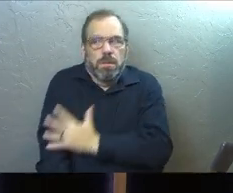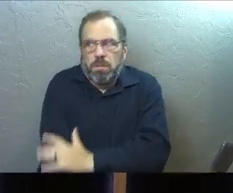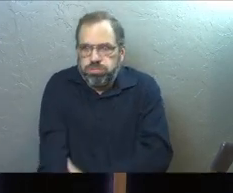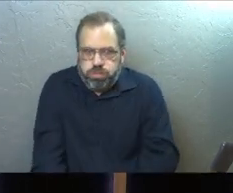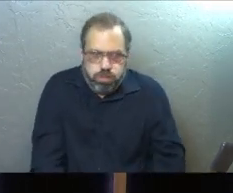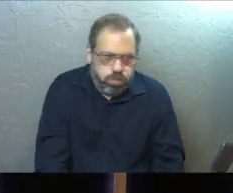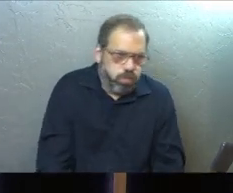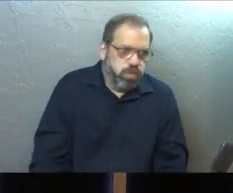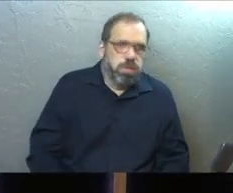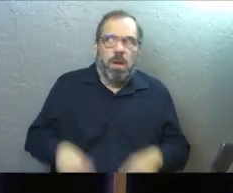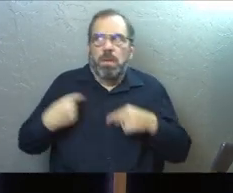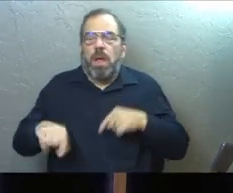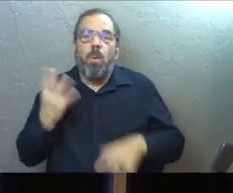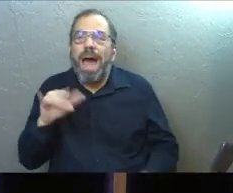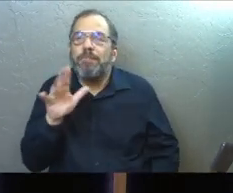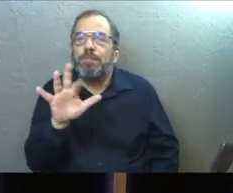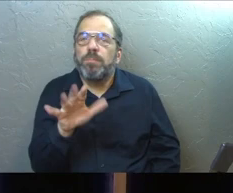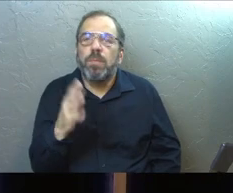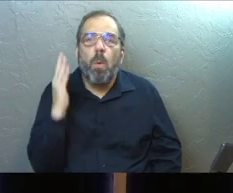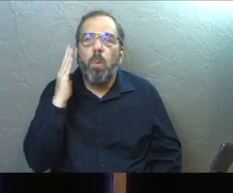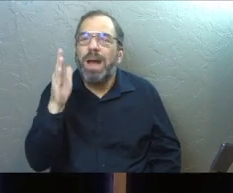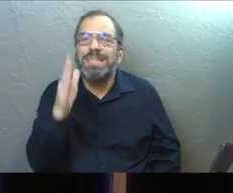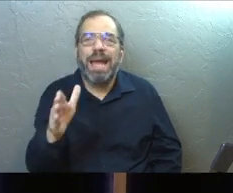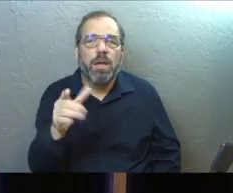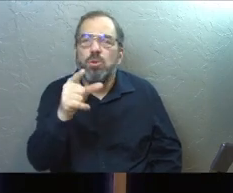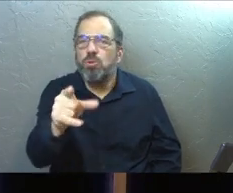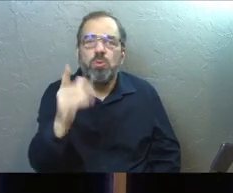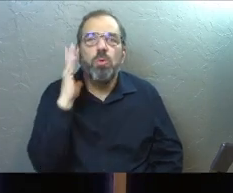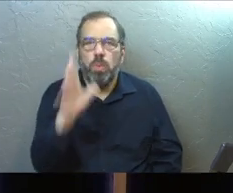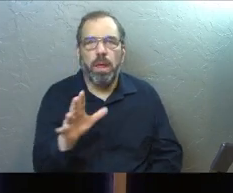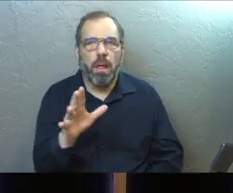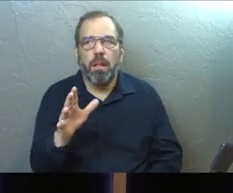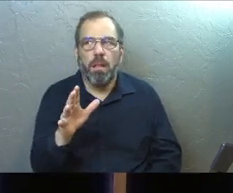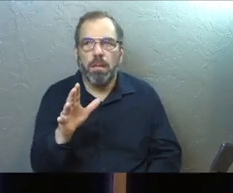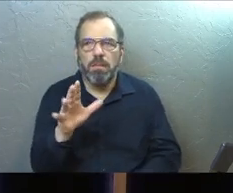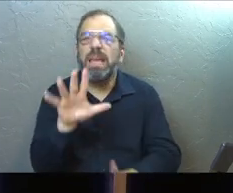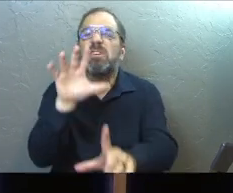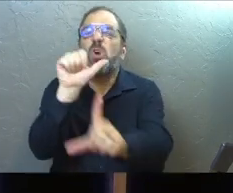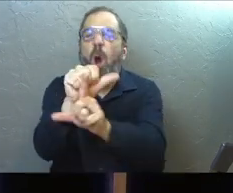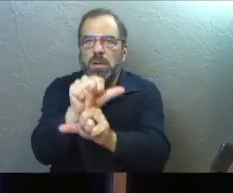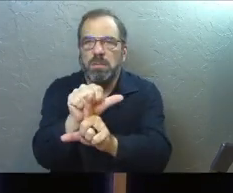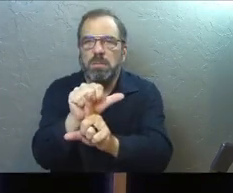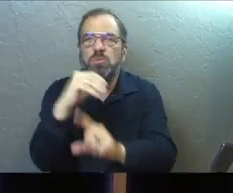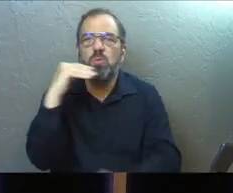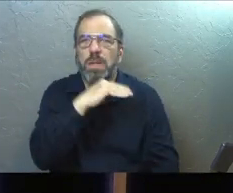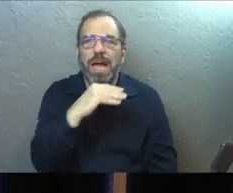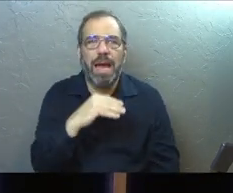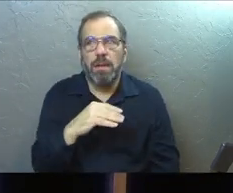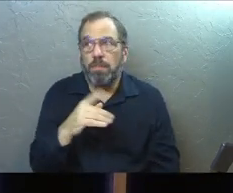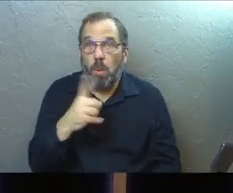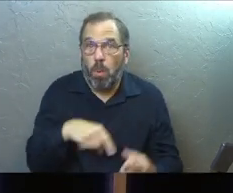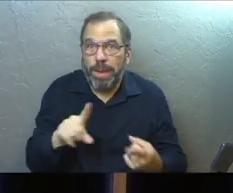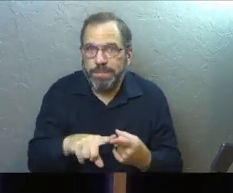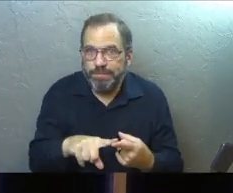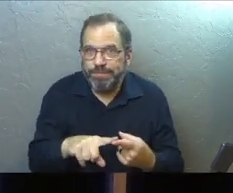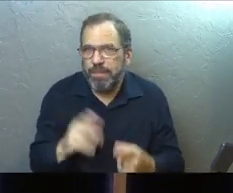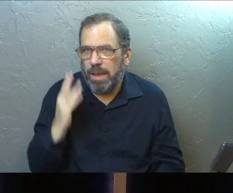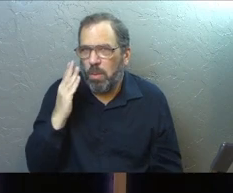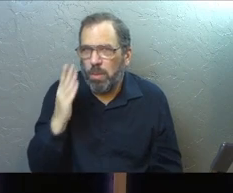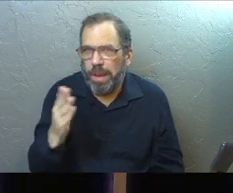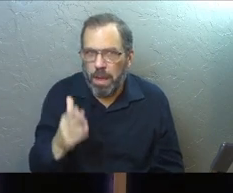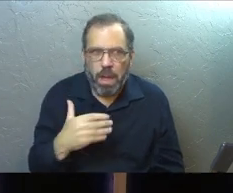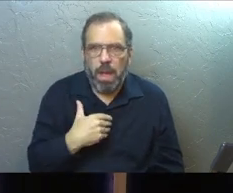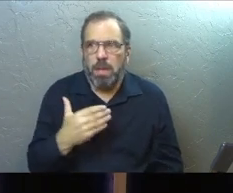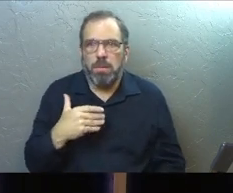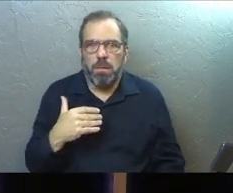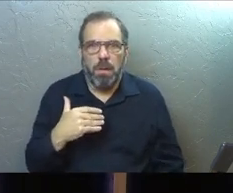It increases your fear and anxiety because someday you know you are going to get found out. It's only a matter of time. And you